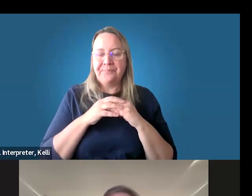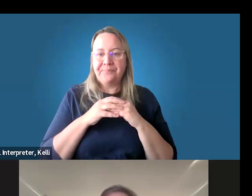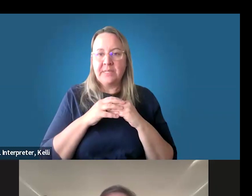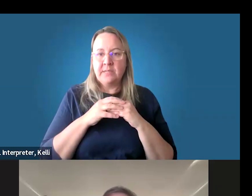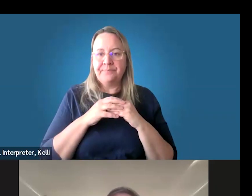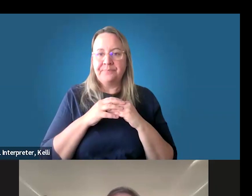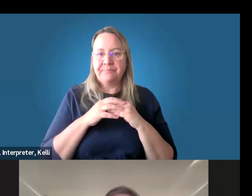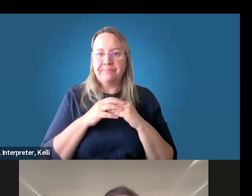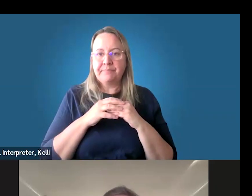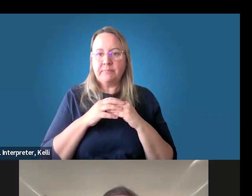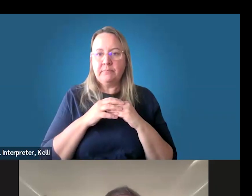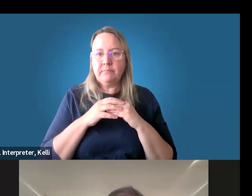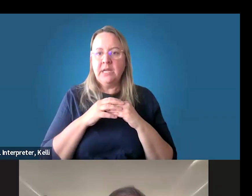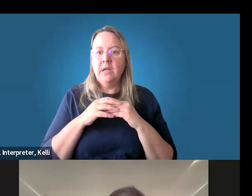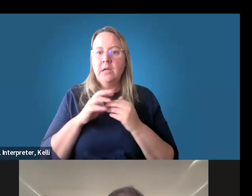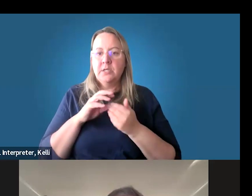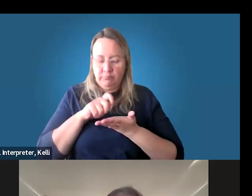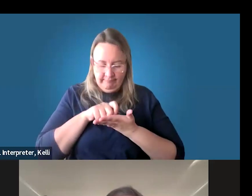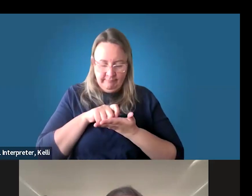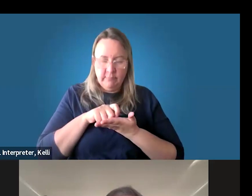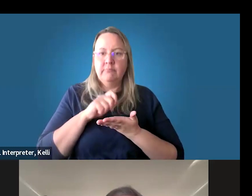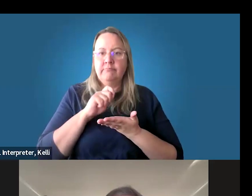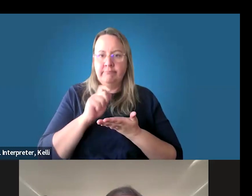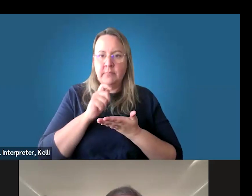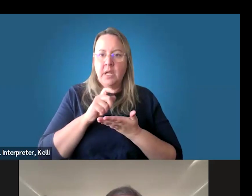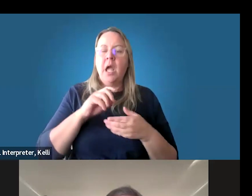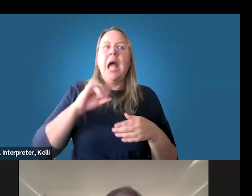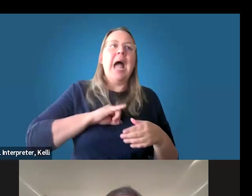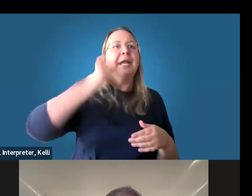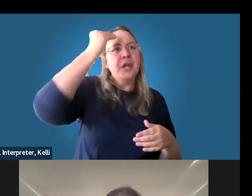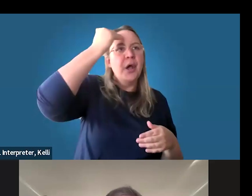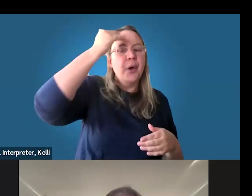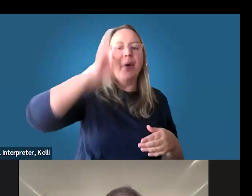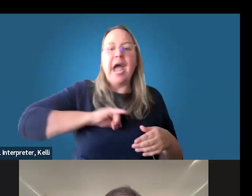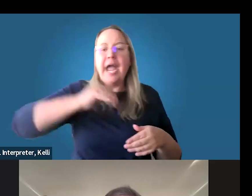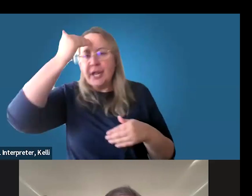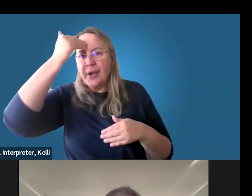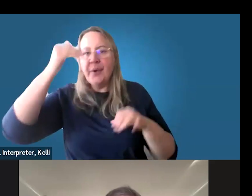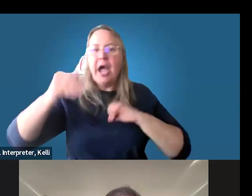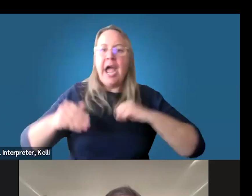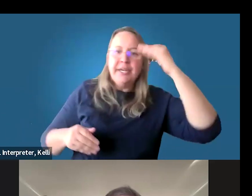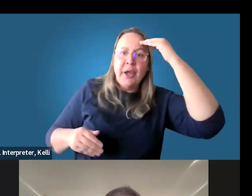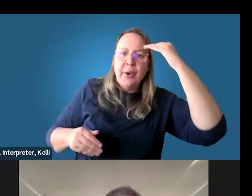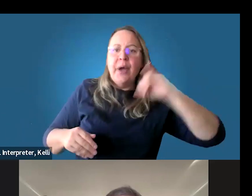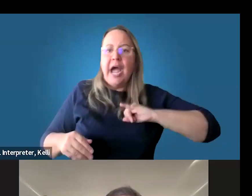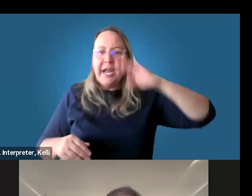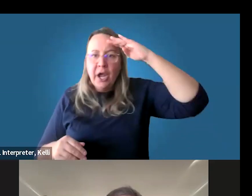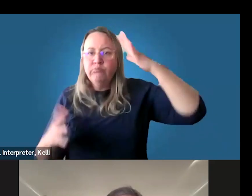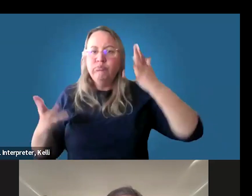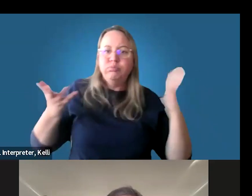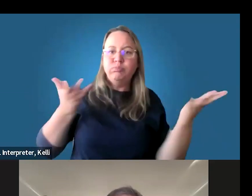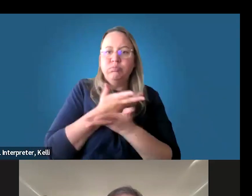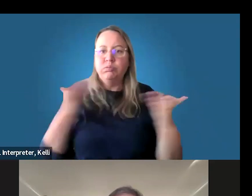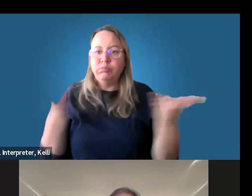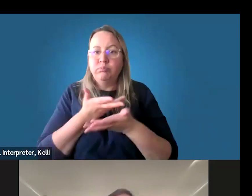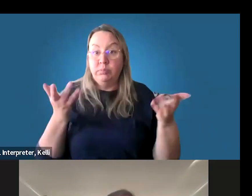back and forth between yourselves with I know statements. So Tristan, you'll say I know whatever. Sean, you'll say I know whatever. Back and forth until I say stop.